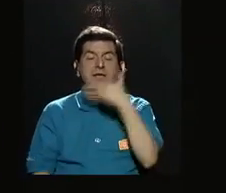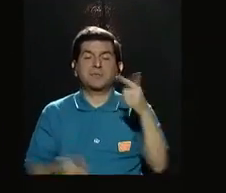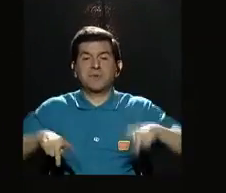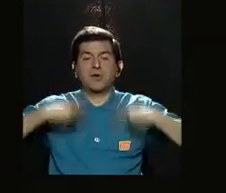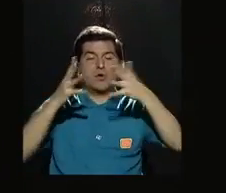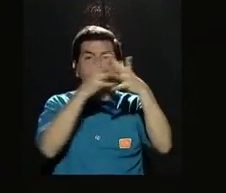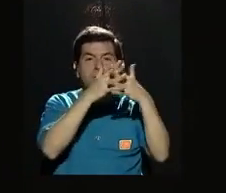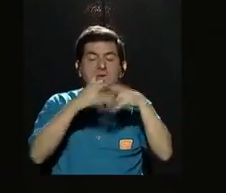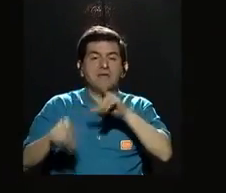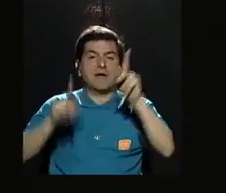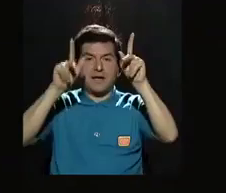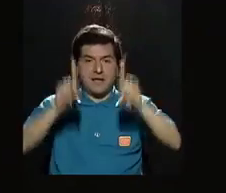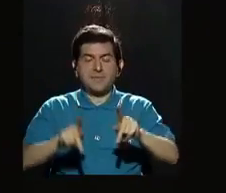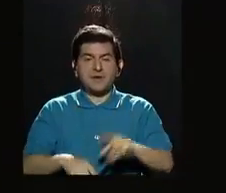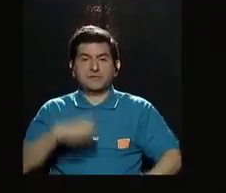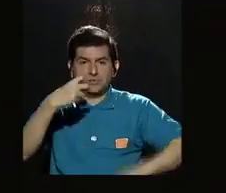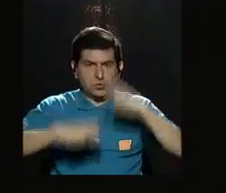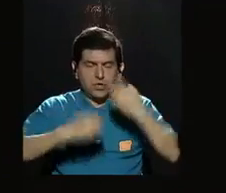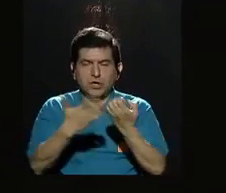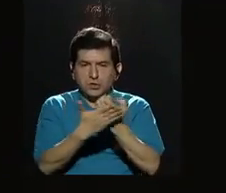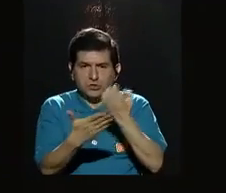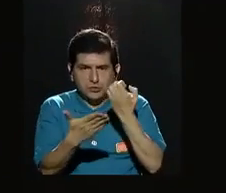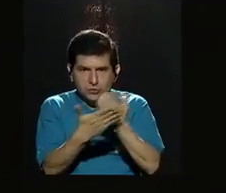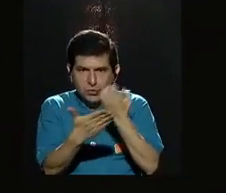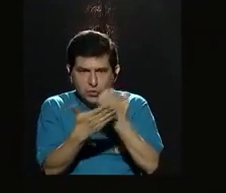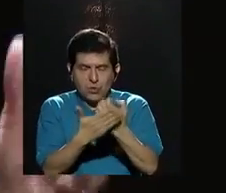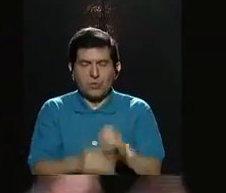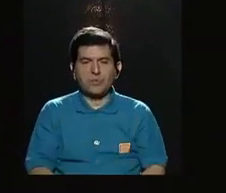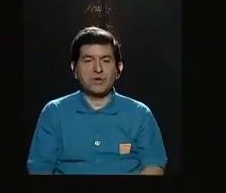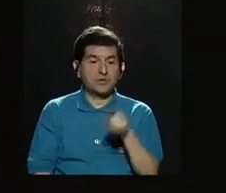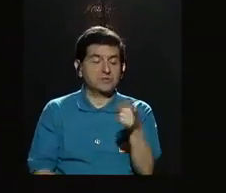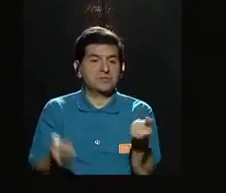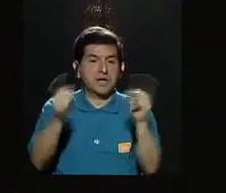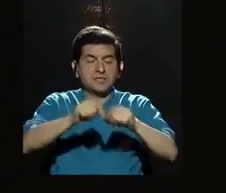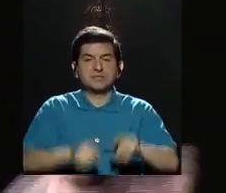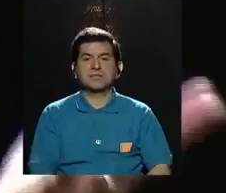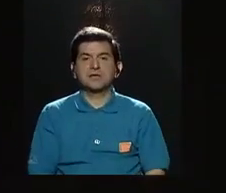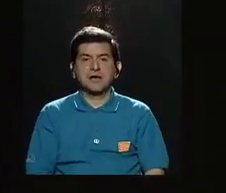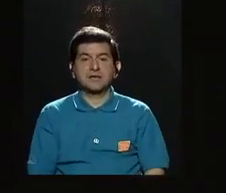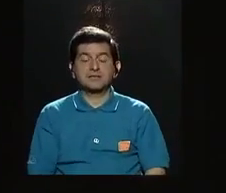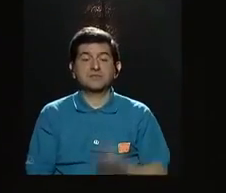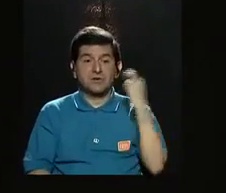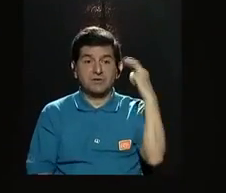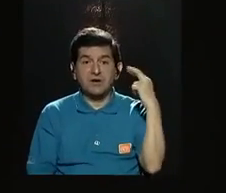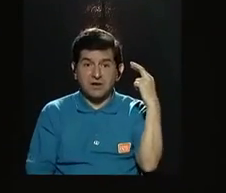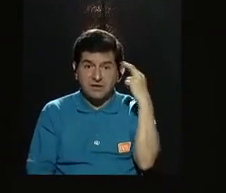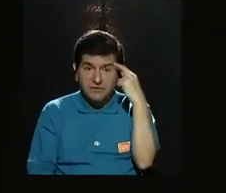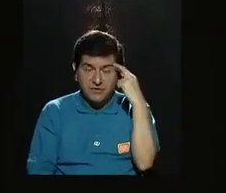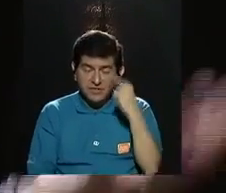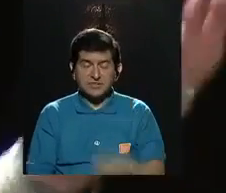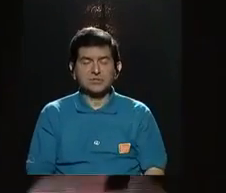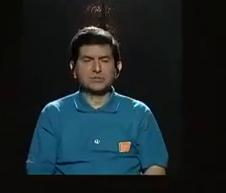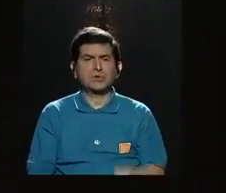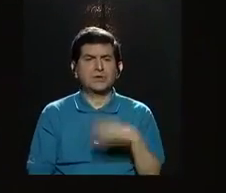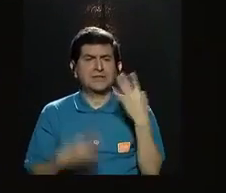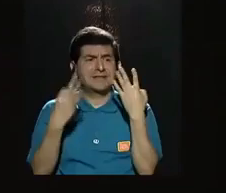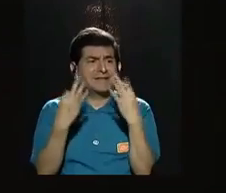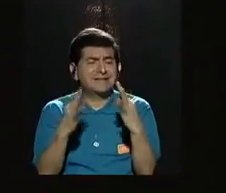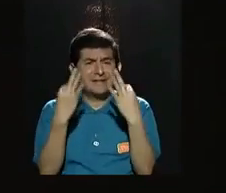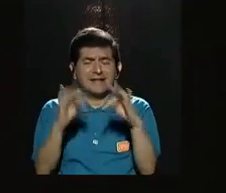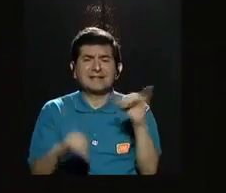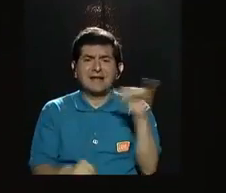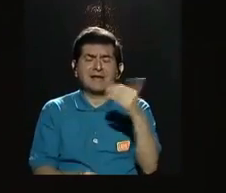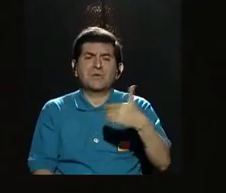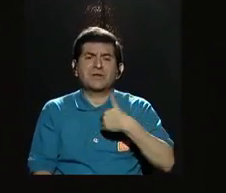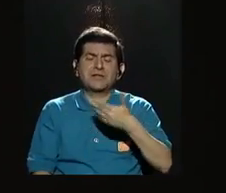economic predicament has severely declined, who would also like to have a better life and a